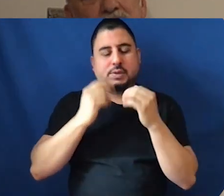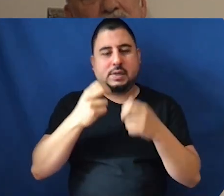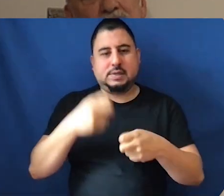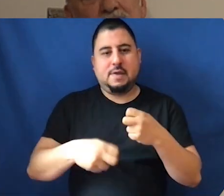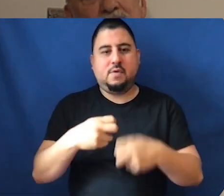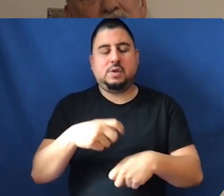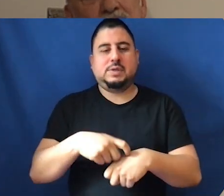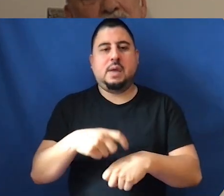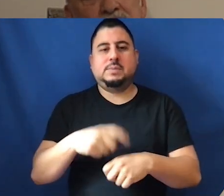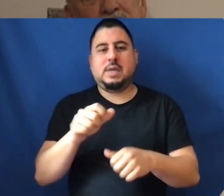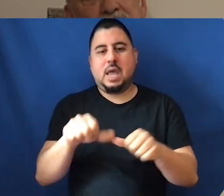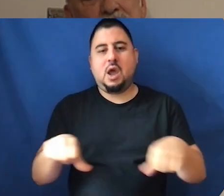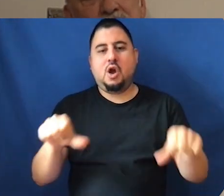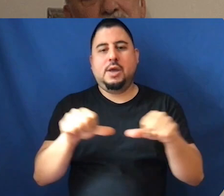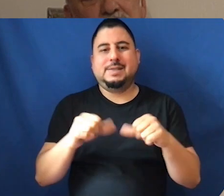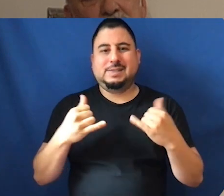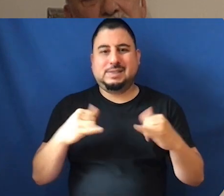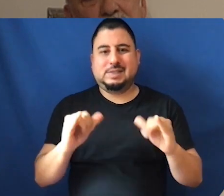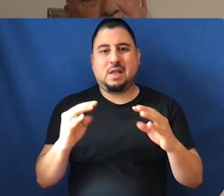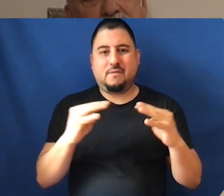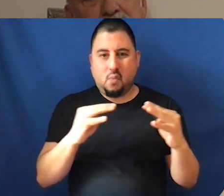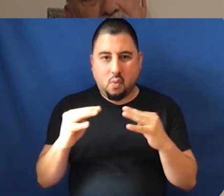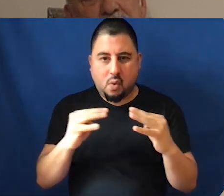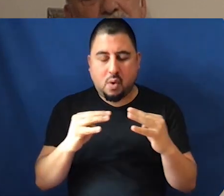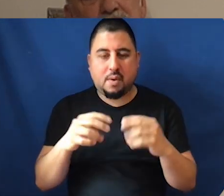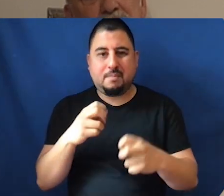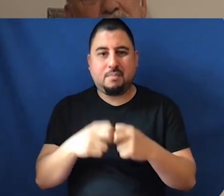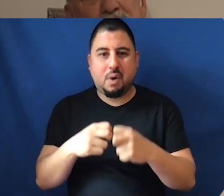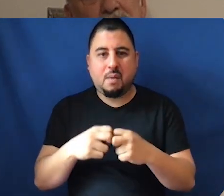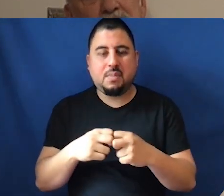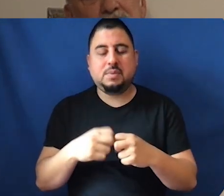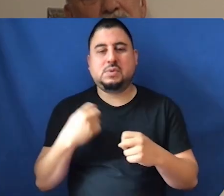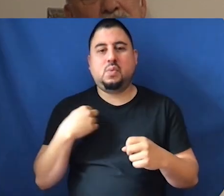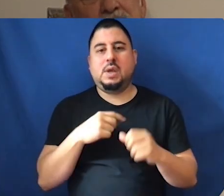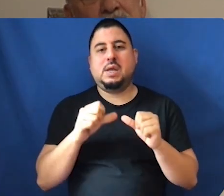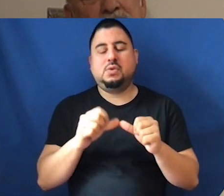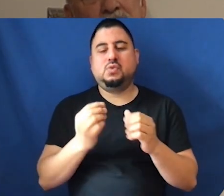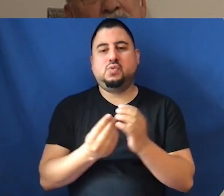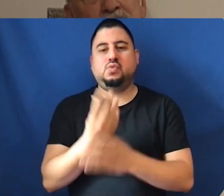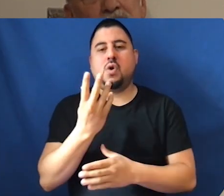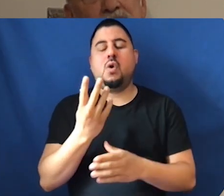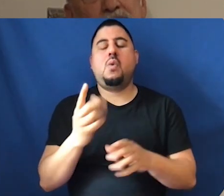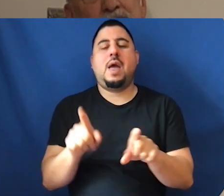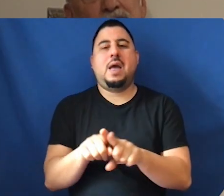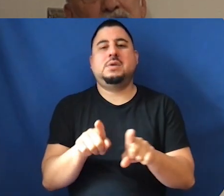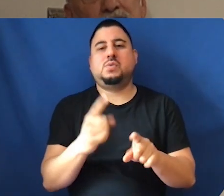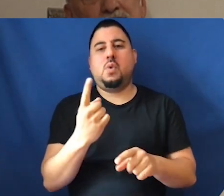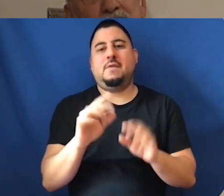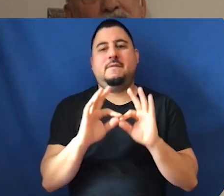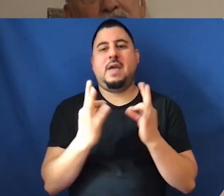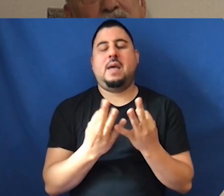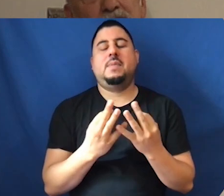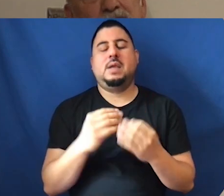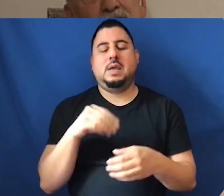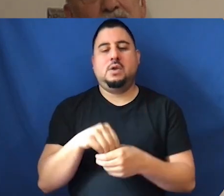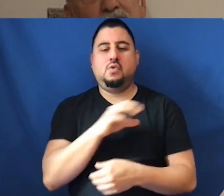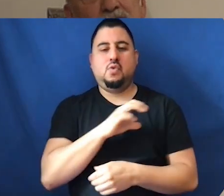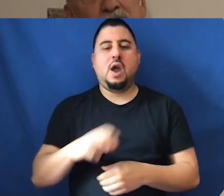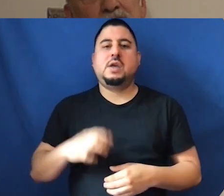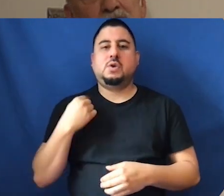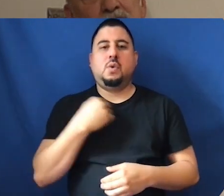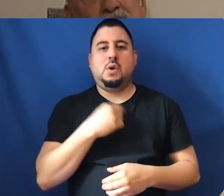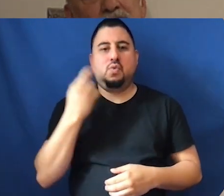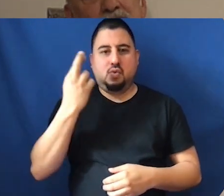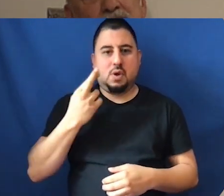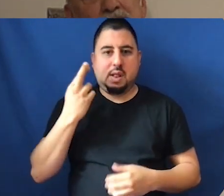for all the areas where there's still war and problems, and may we continue to grow as one family in Christ, as we realize